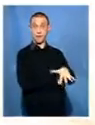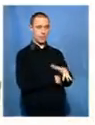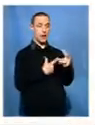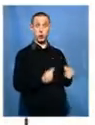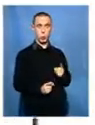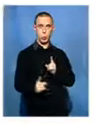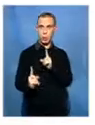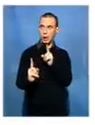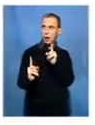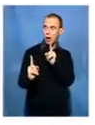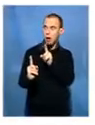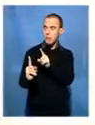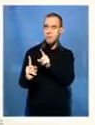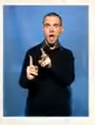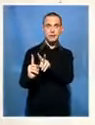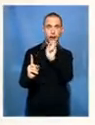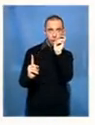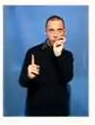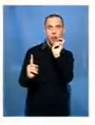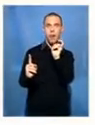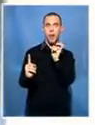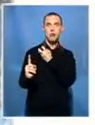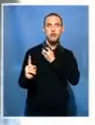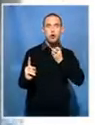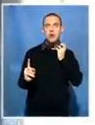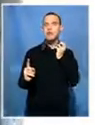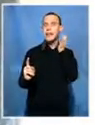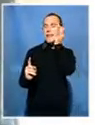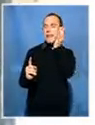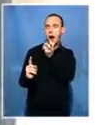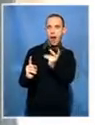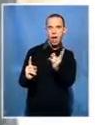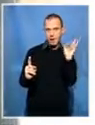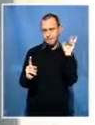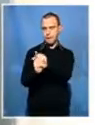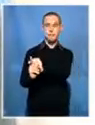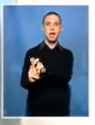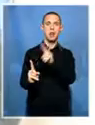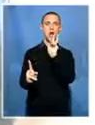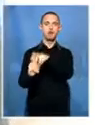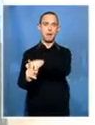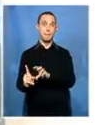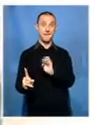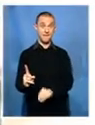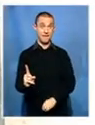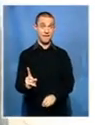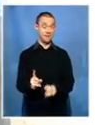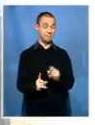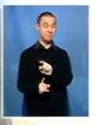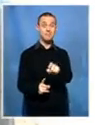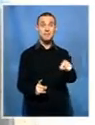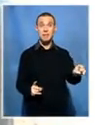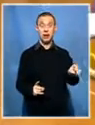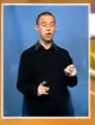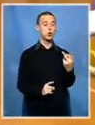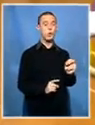of their jewellery and money, and then rape them. His victims were aged between 18 and 28 years old. So